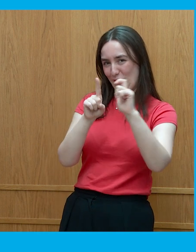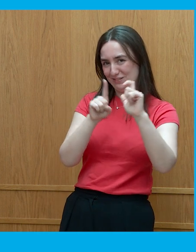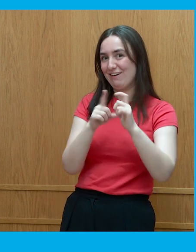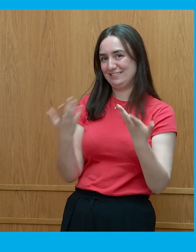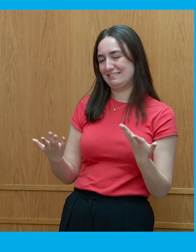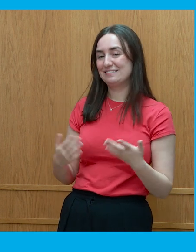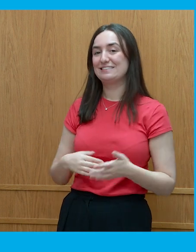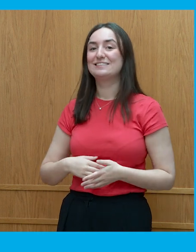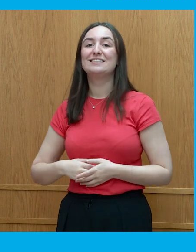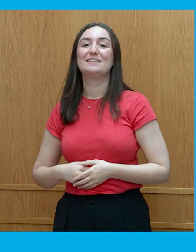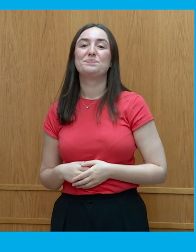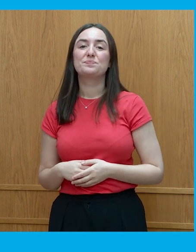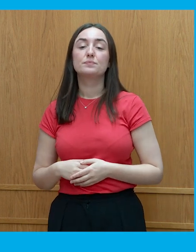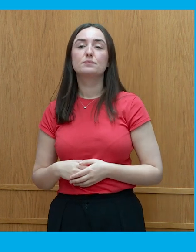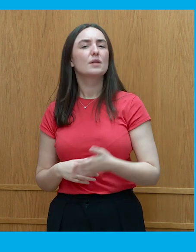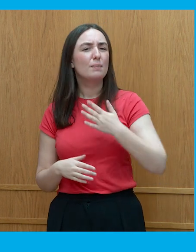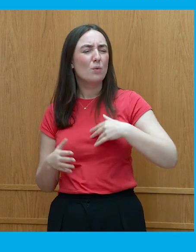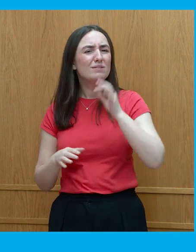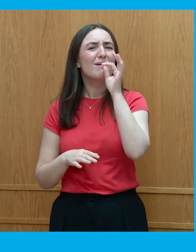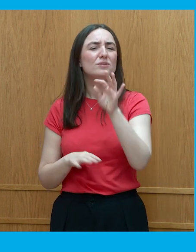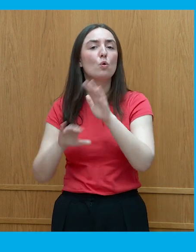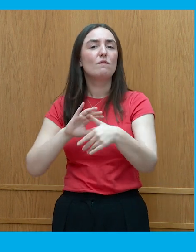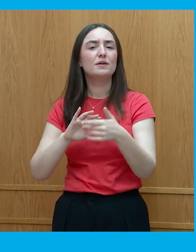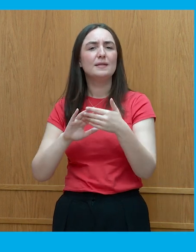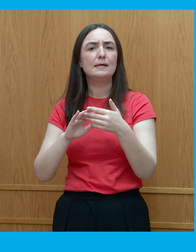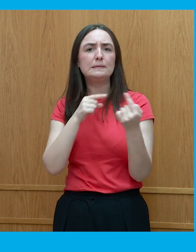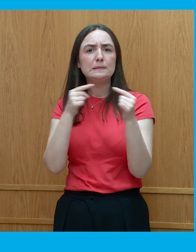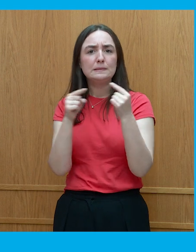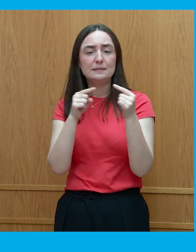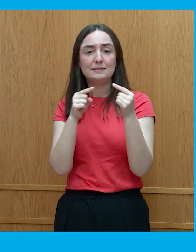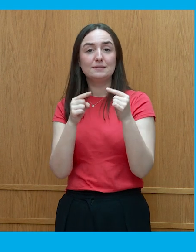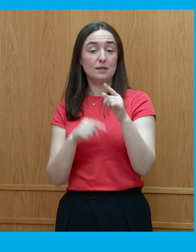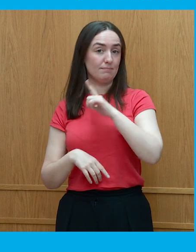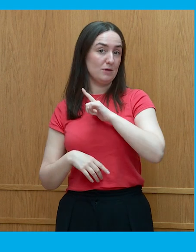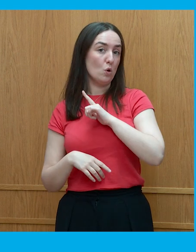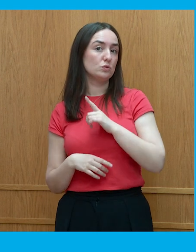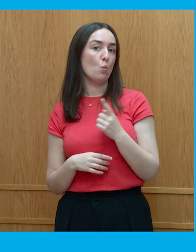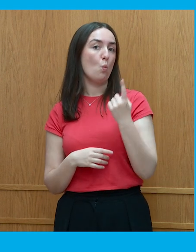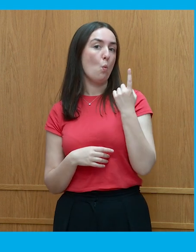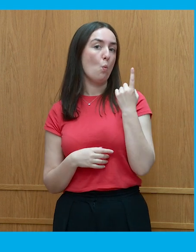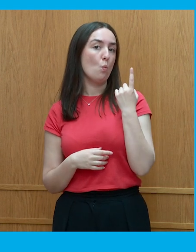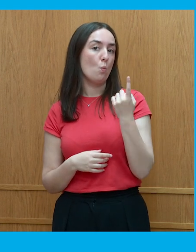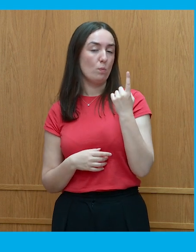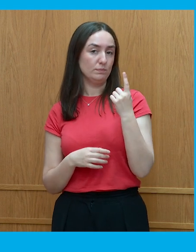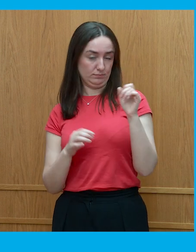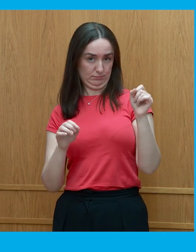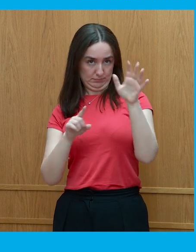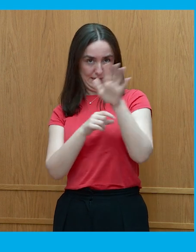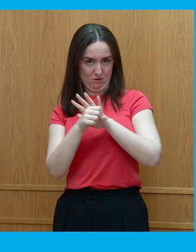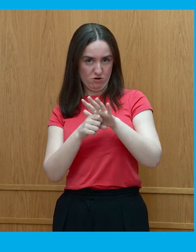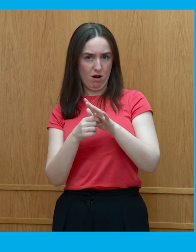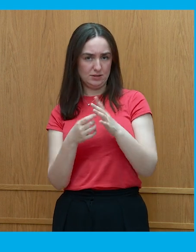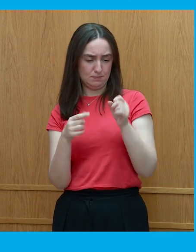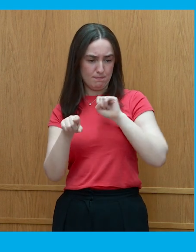But what I want to ask you about is this tension, because this is also precisely the demographic that is most concerned with